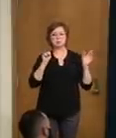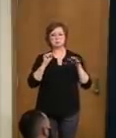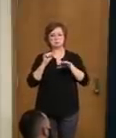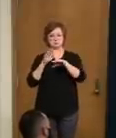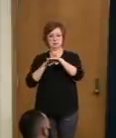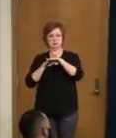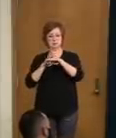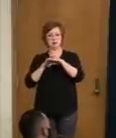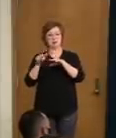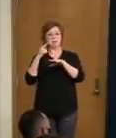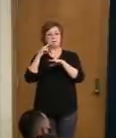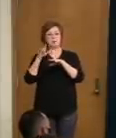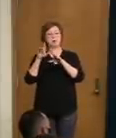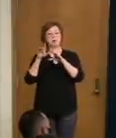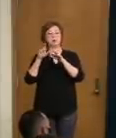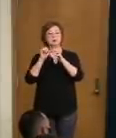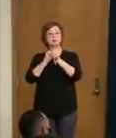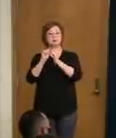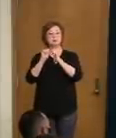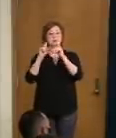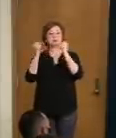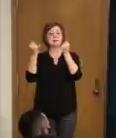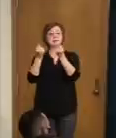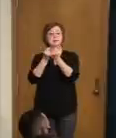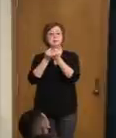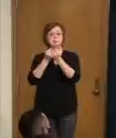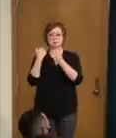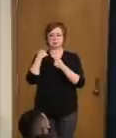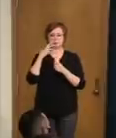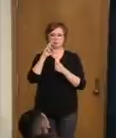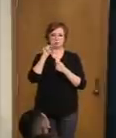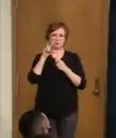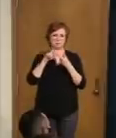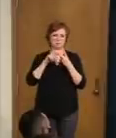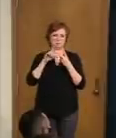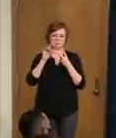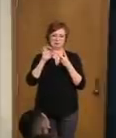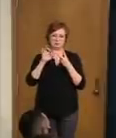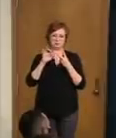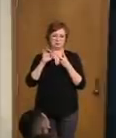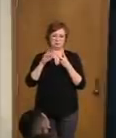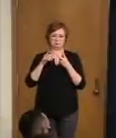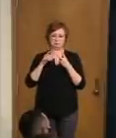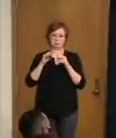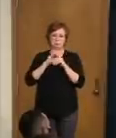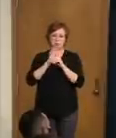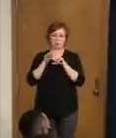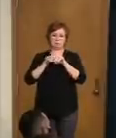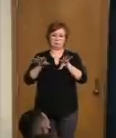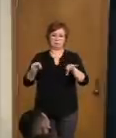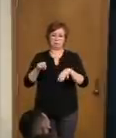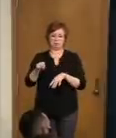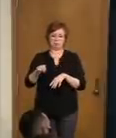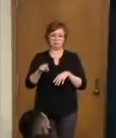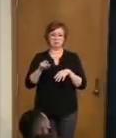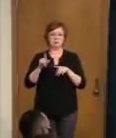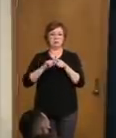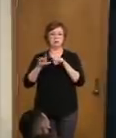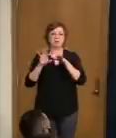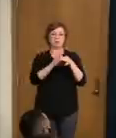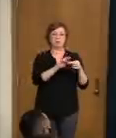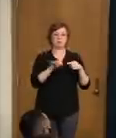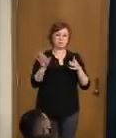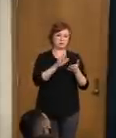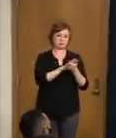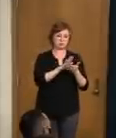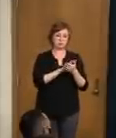November and December that there was a high rate of outbreaks in sports teams, and then that was being imported into schools, into workplaces.